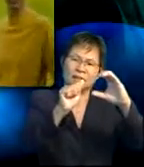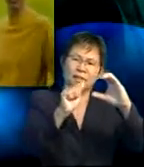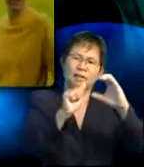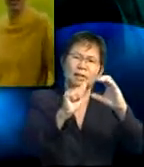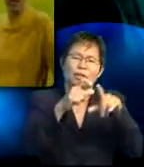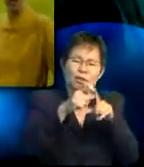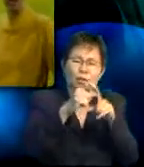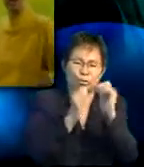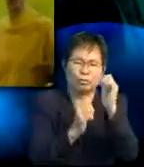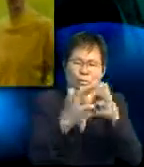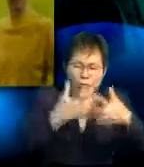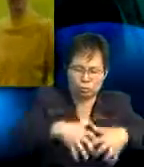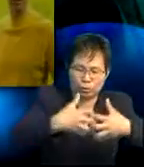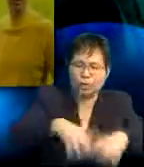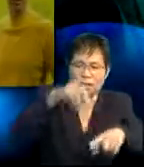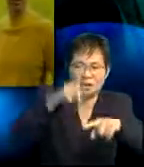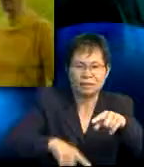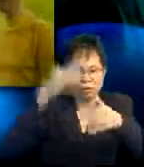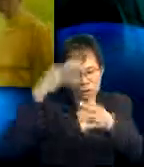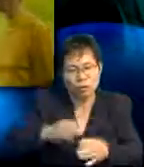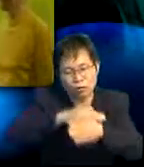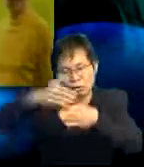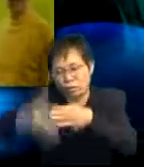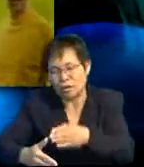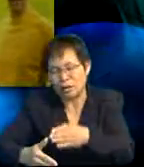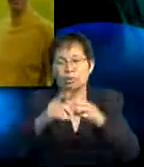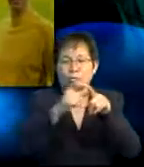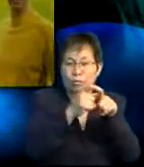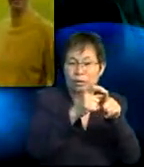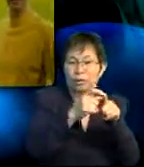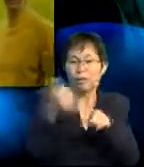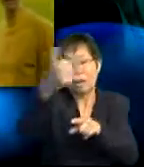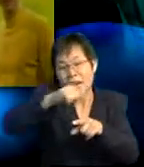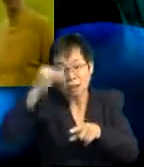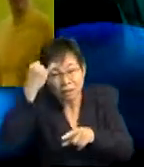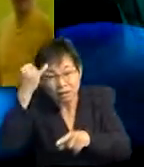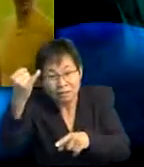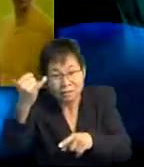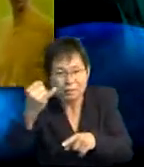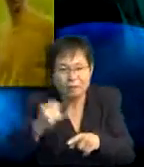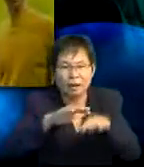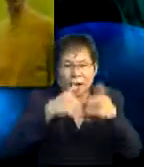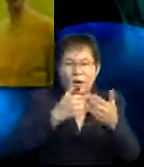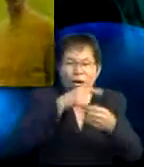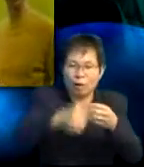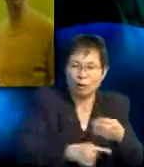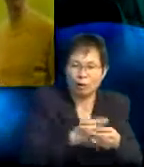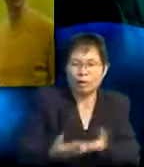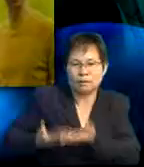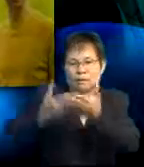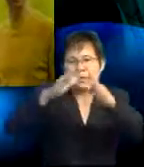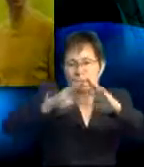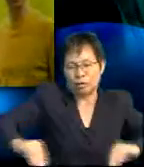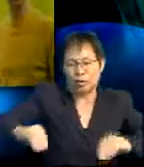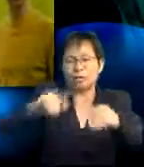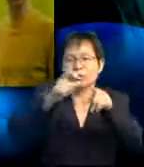word machine can't decide how to finish the word. Any ideas? Well, how about I suggest a letter to